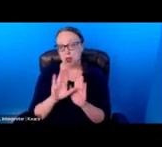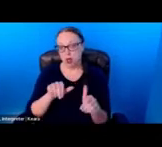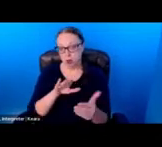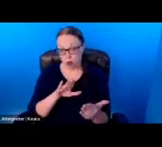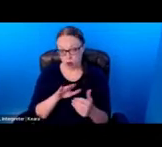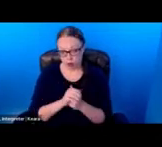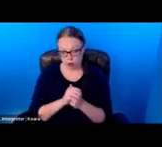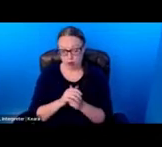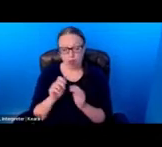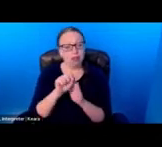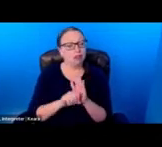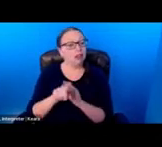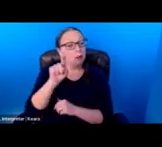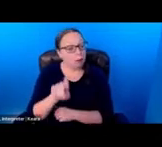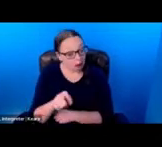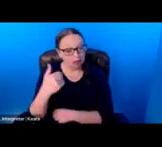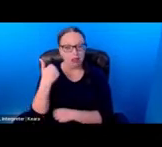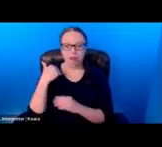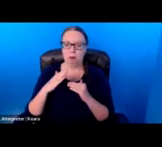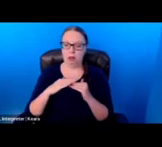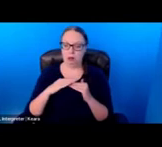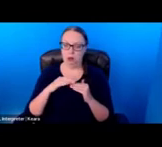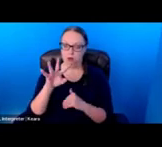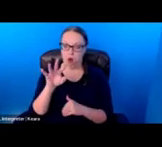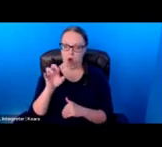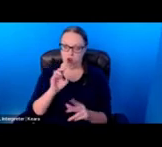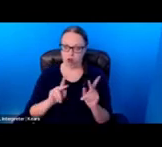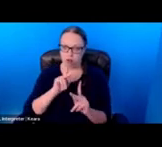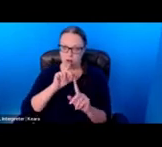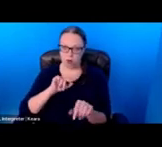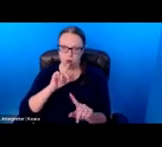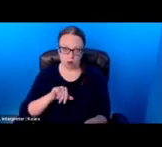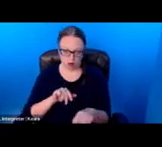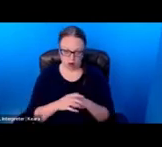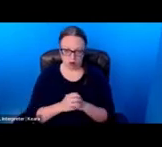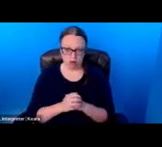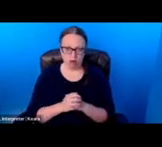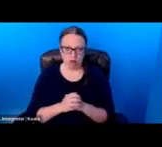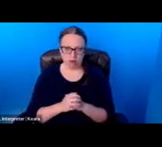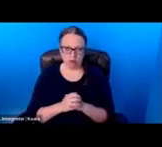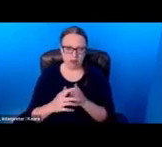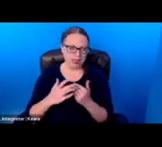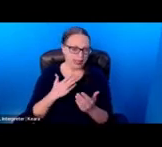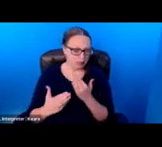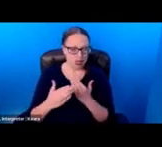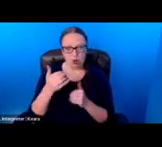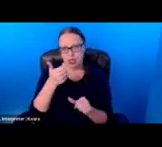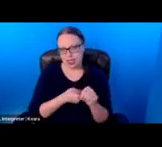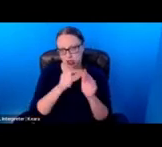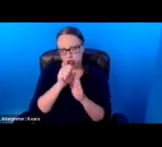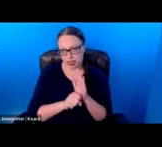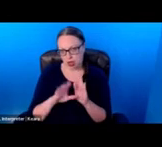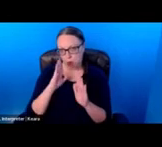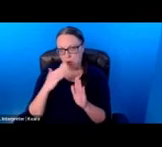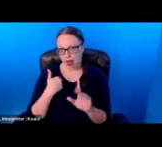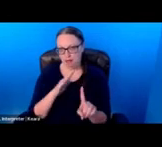States must have at least 400 individuals responding to their surveys, despite the fact that each state will have their own